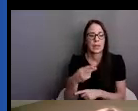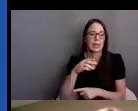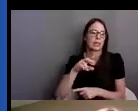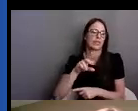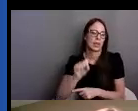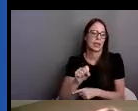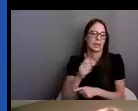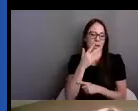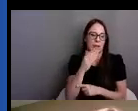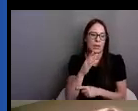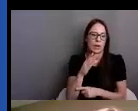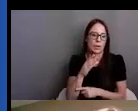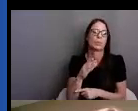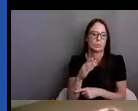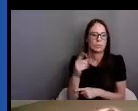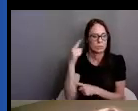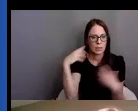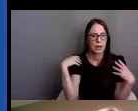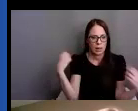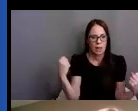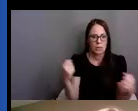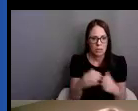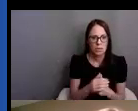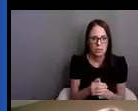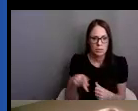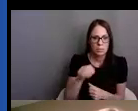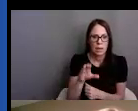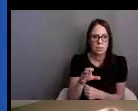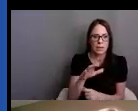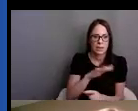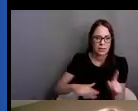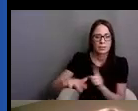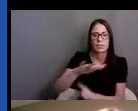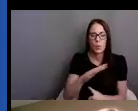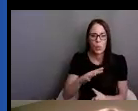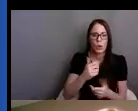Colorado, in working with us and raising awareness